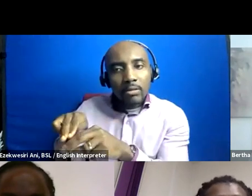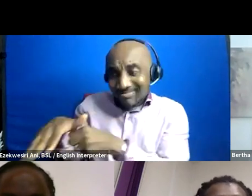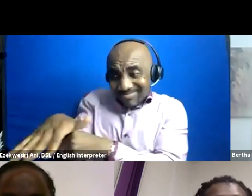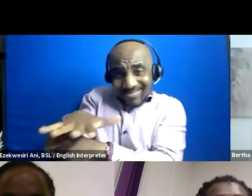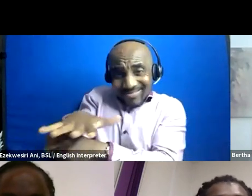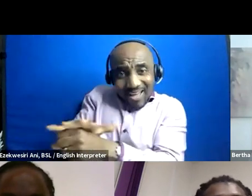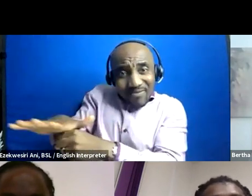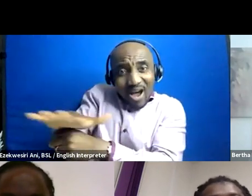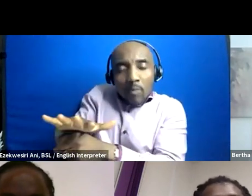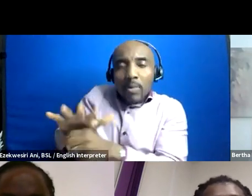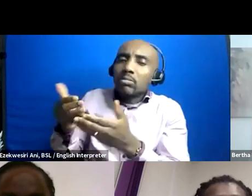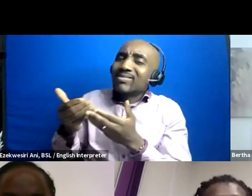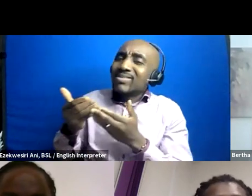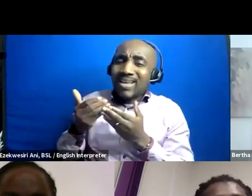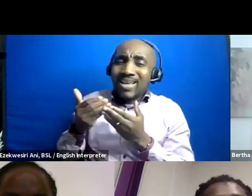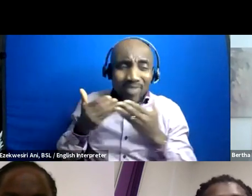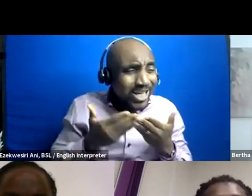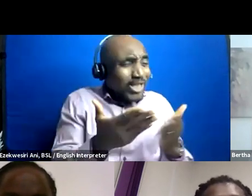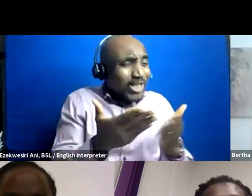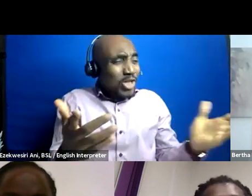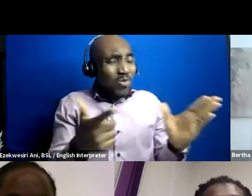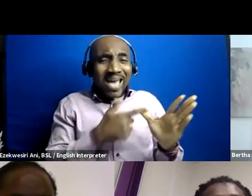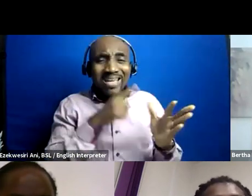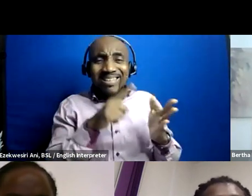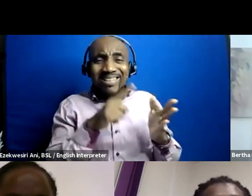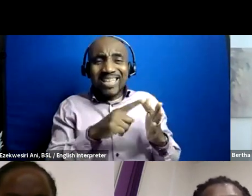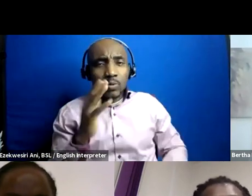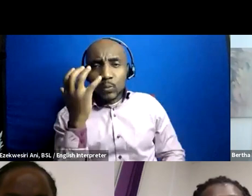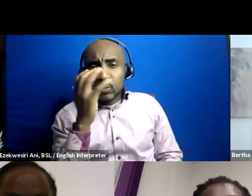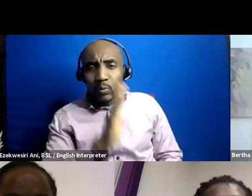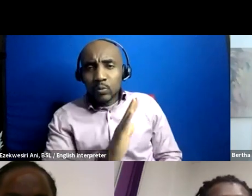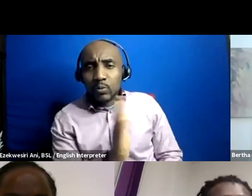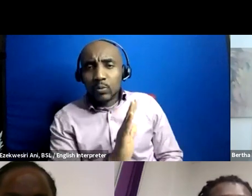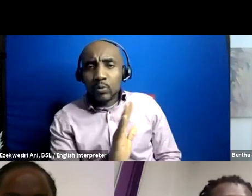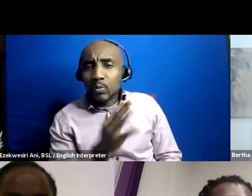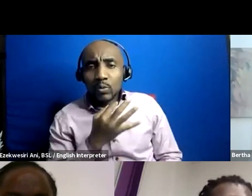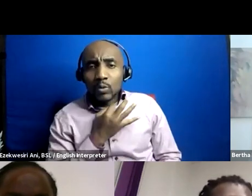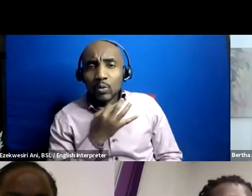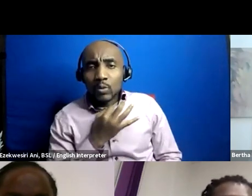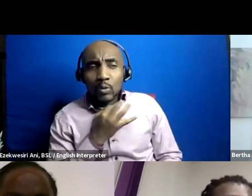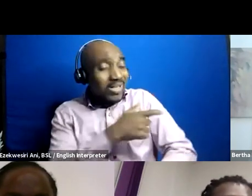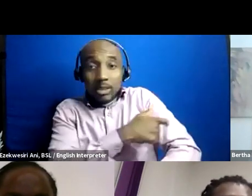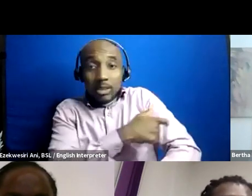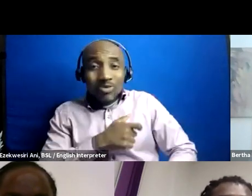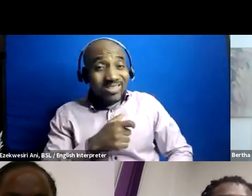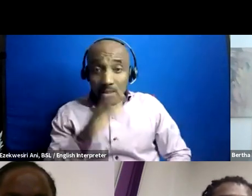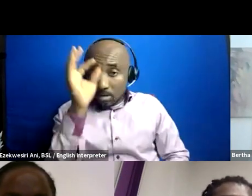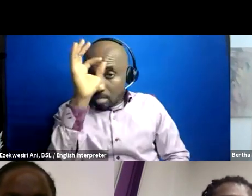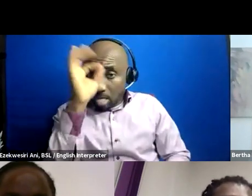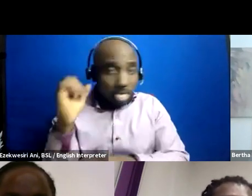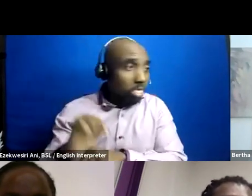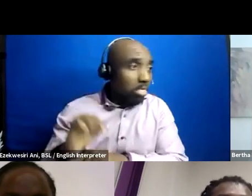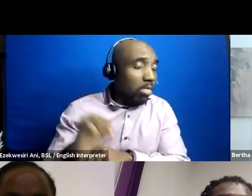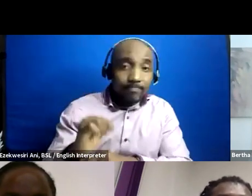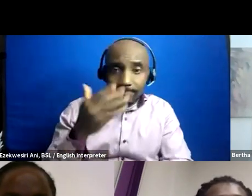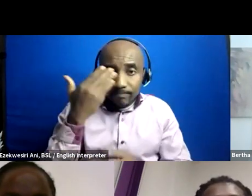I think, is safer than a general A&E, where you've got security who are not used to